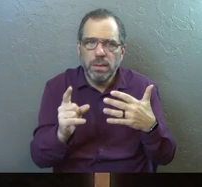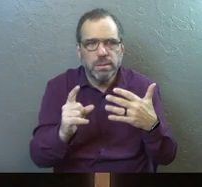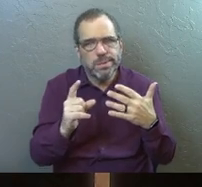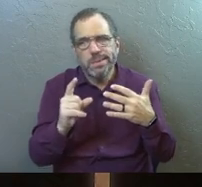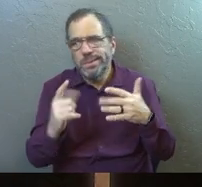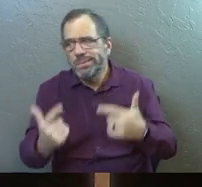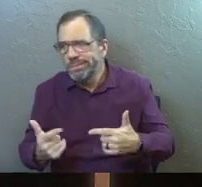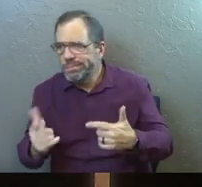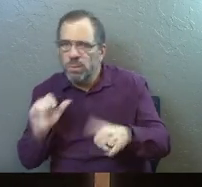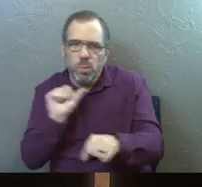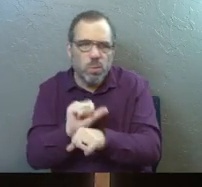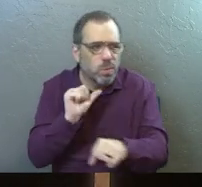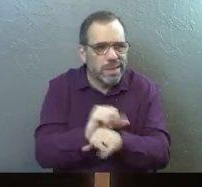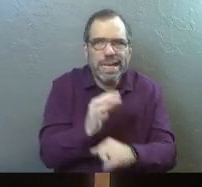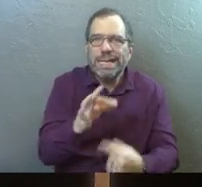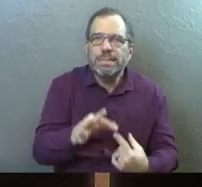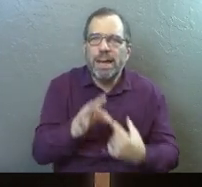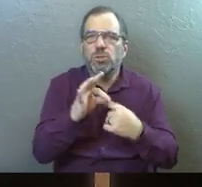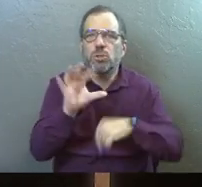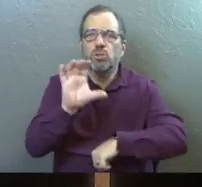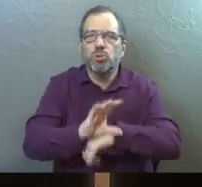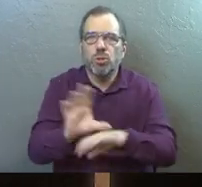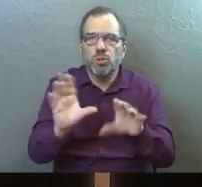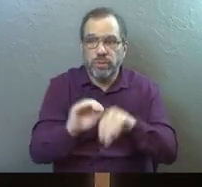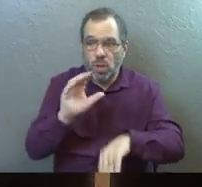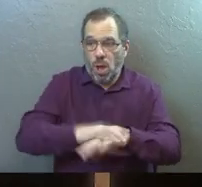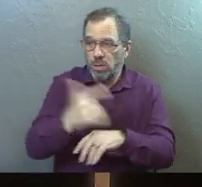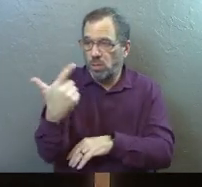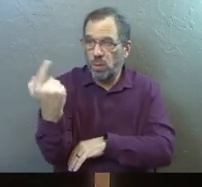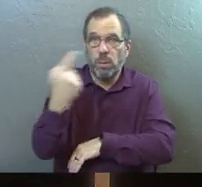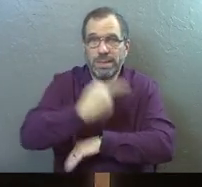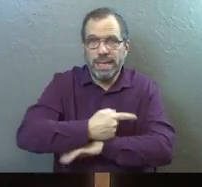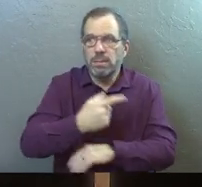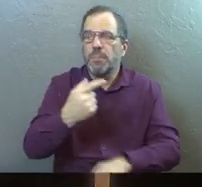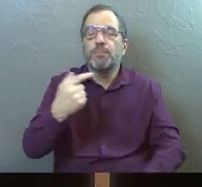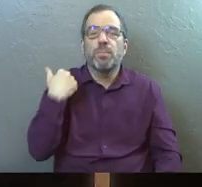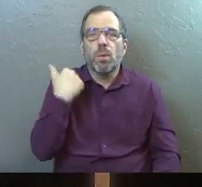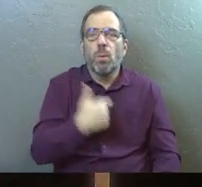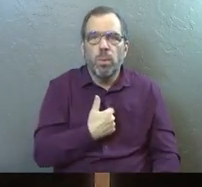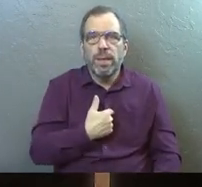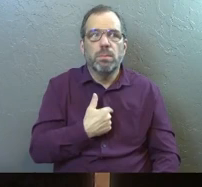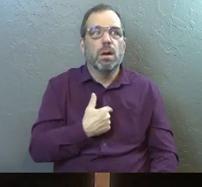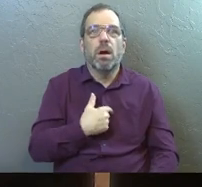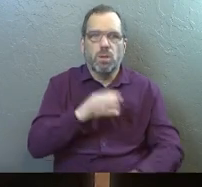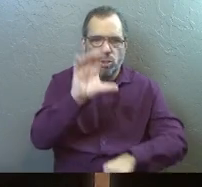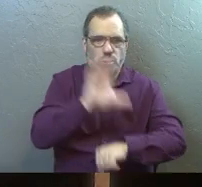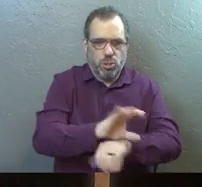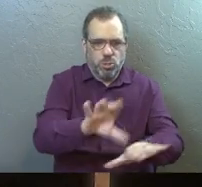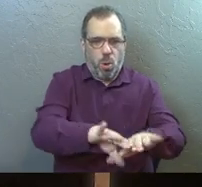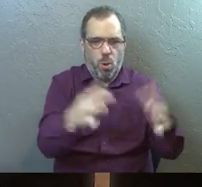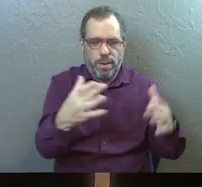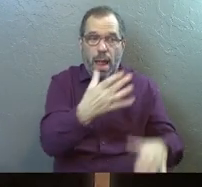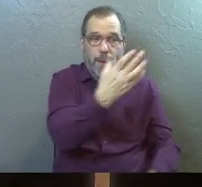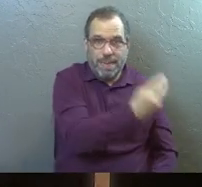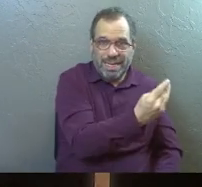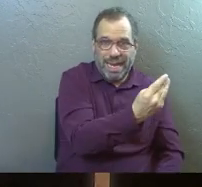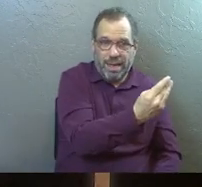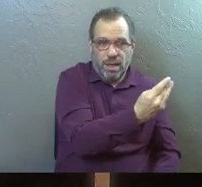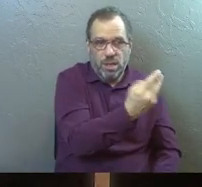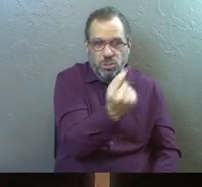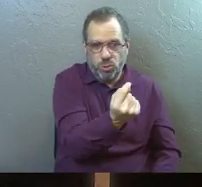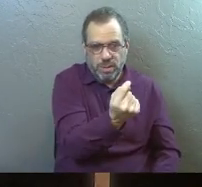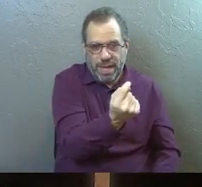might be located. We're going to do special services during the 21 days where we're going to actually open up the sanctuary Monday through